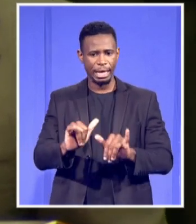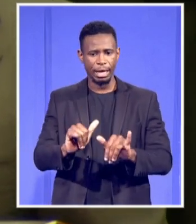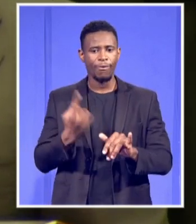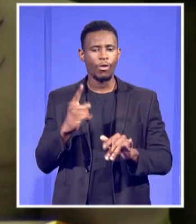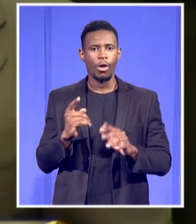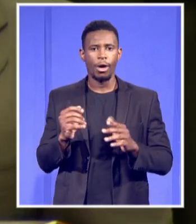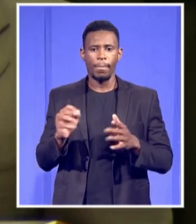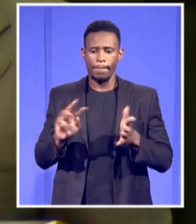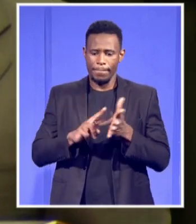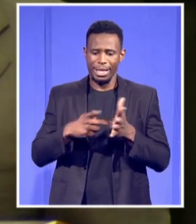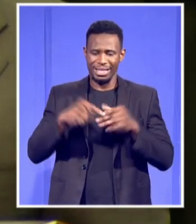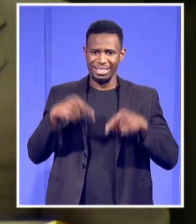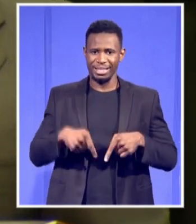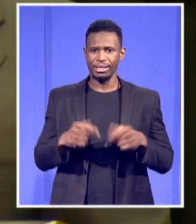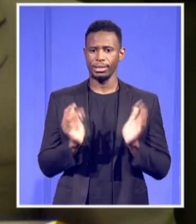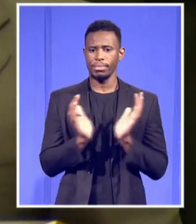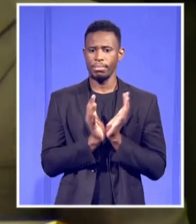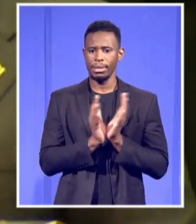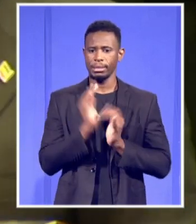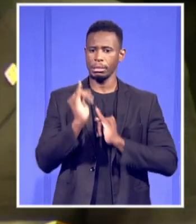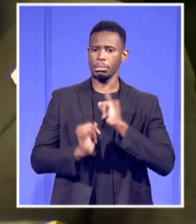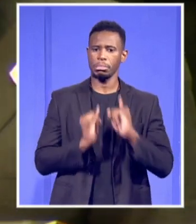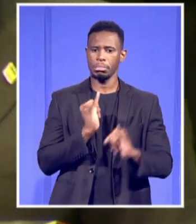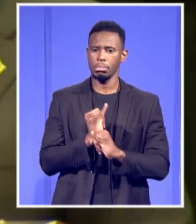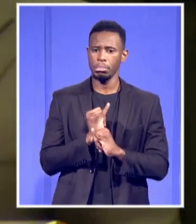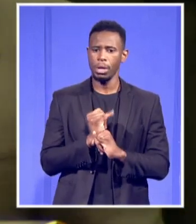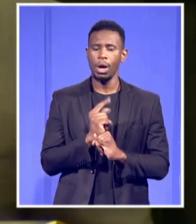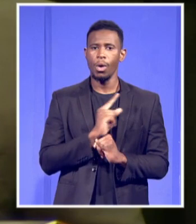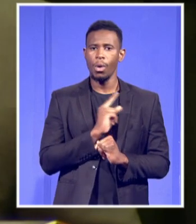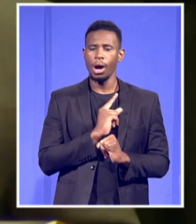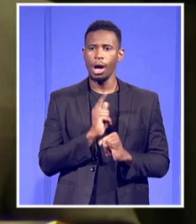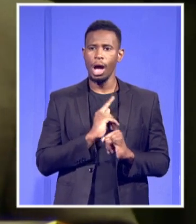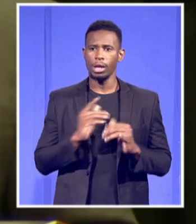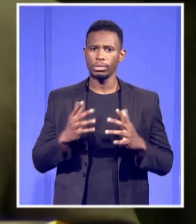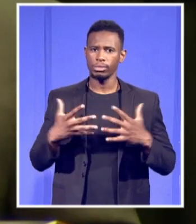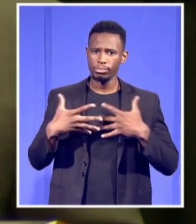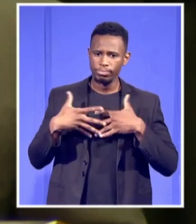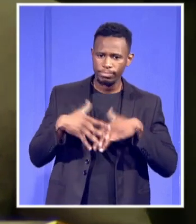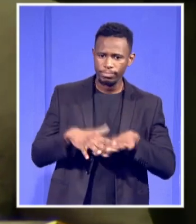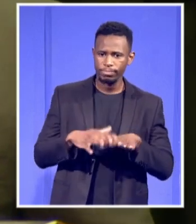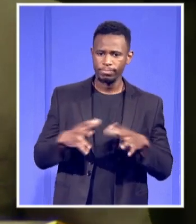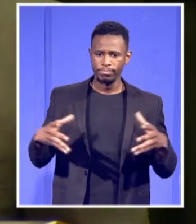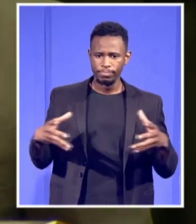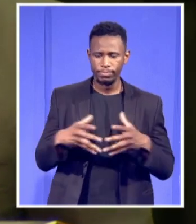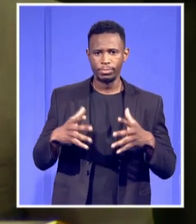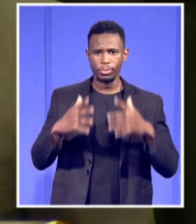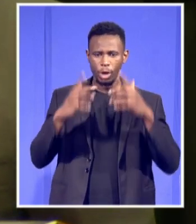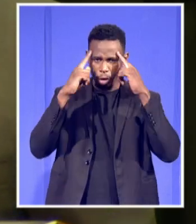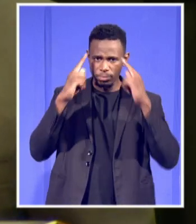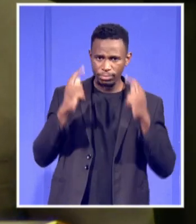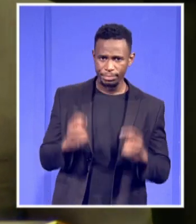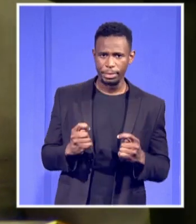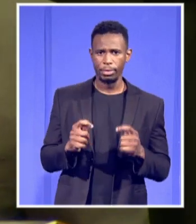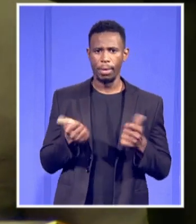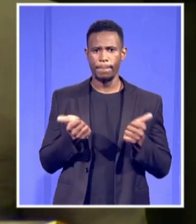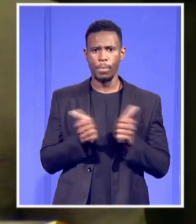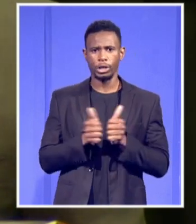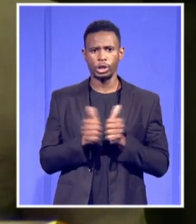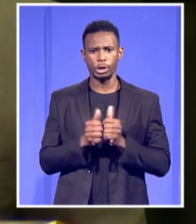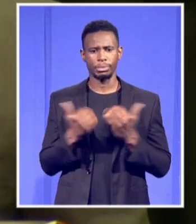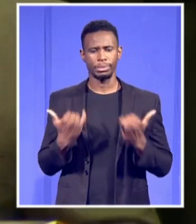at taking coordination, collaboration, commitments, and partnership to the next